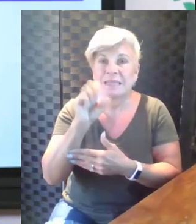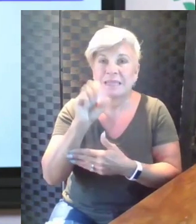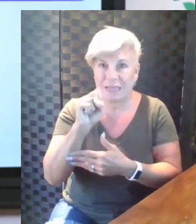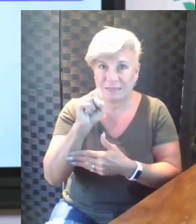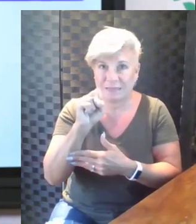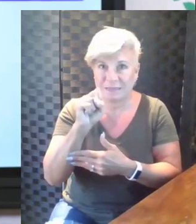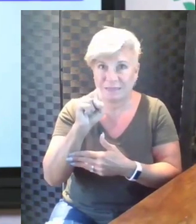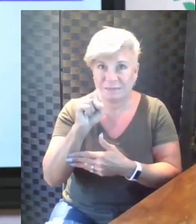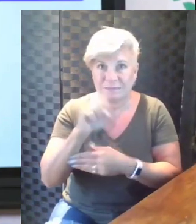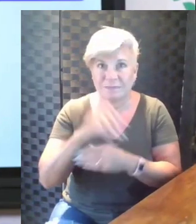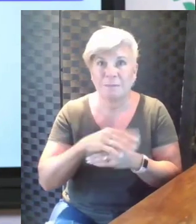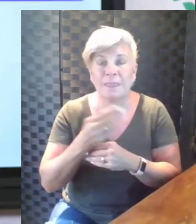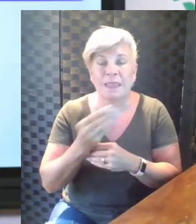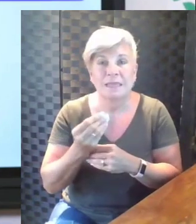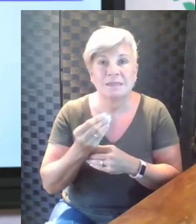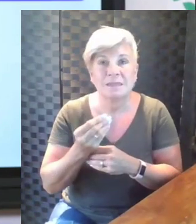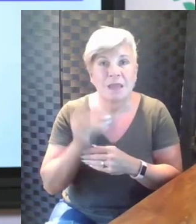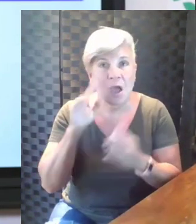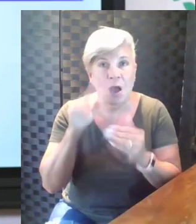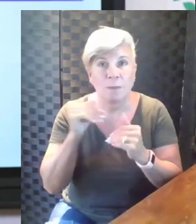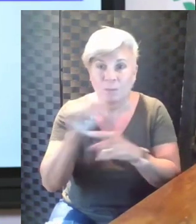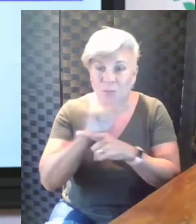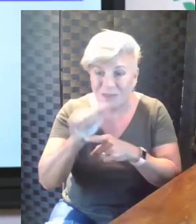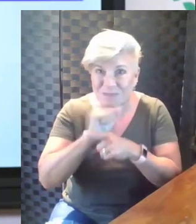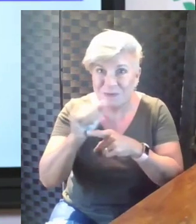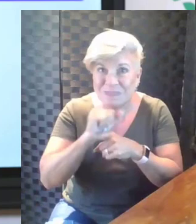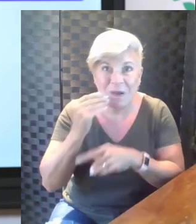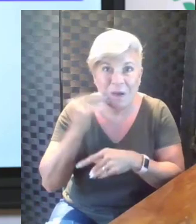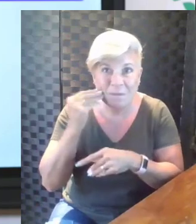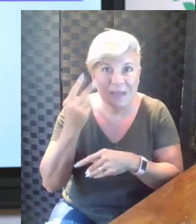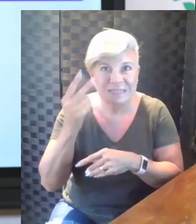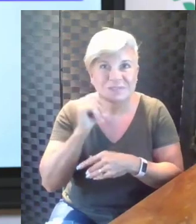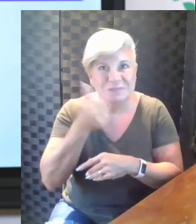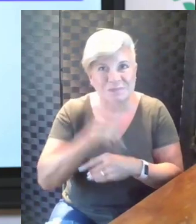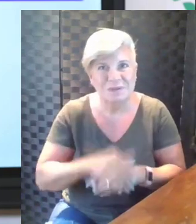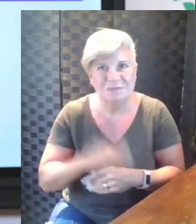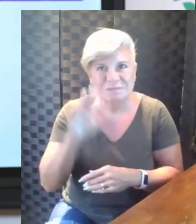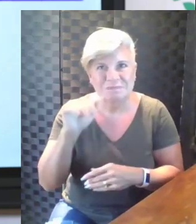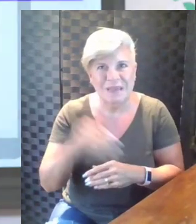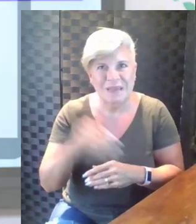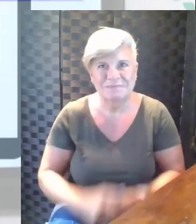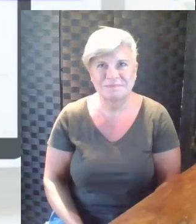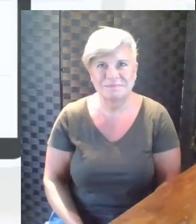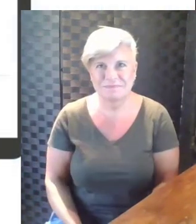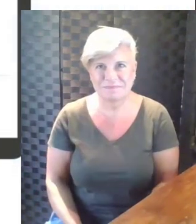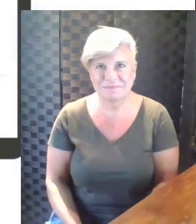T-E-N-S. And I hope that you'll practice at home, and I'll see you tomorrow. Thanks so much.